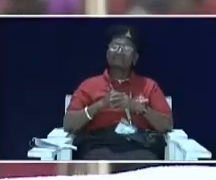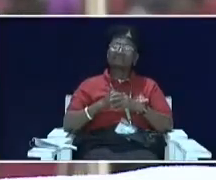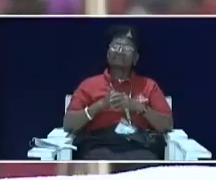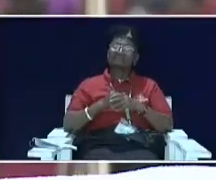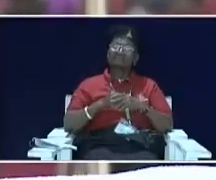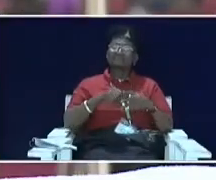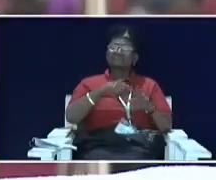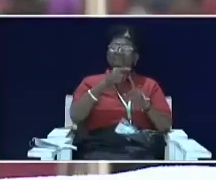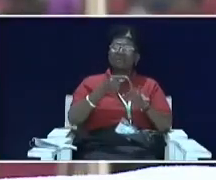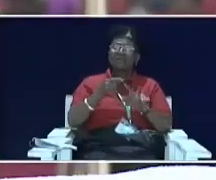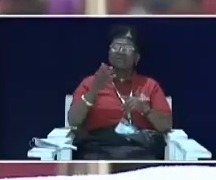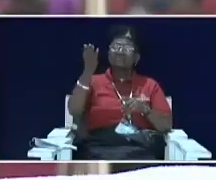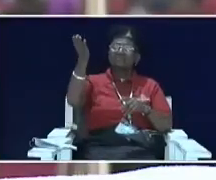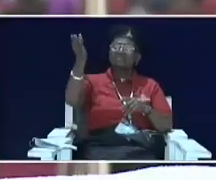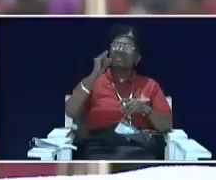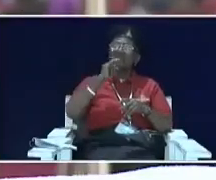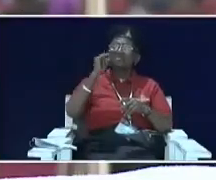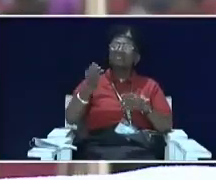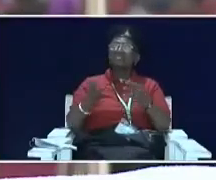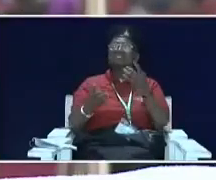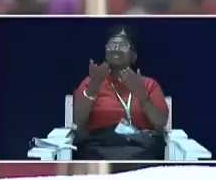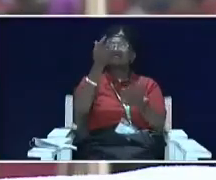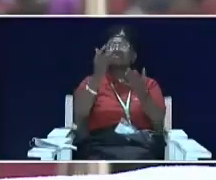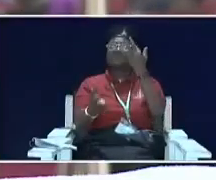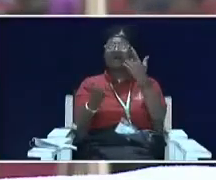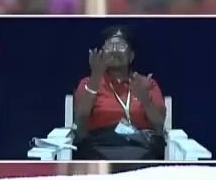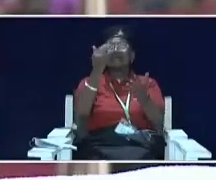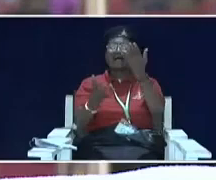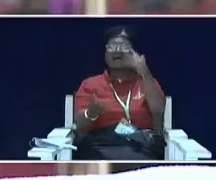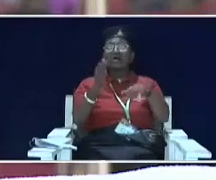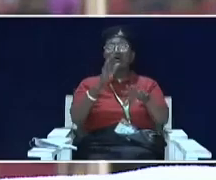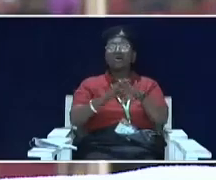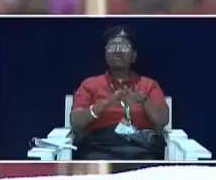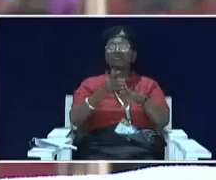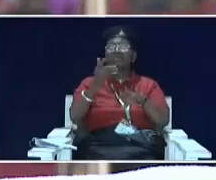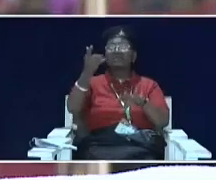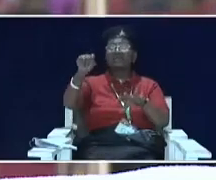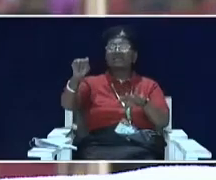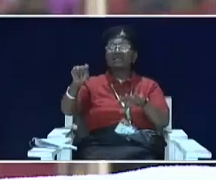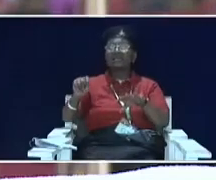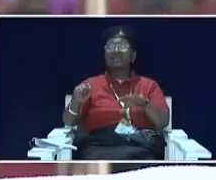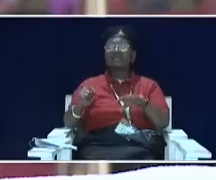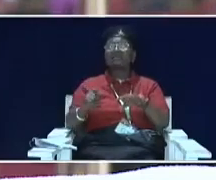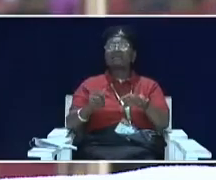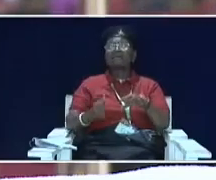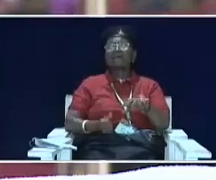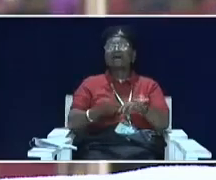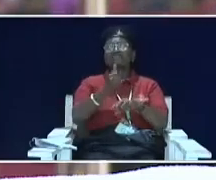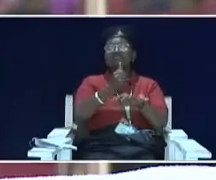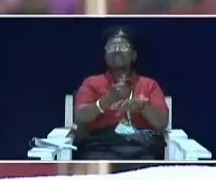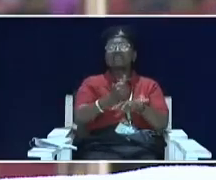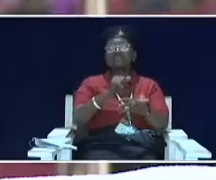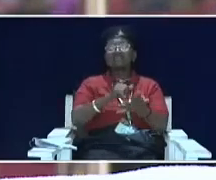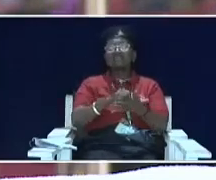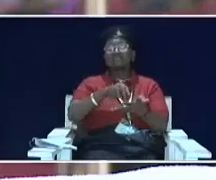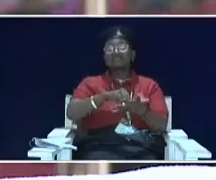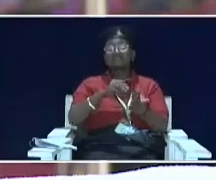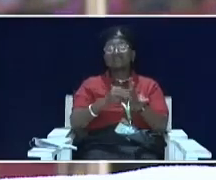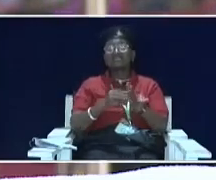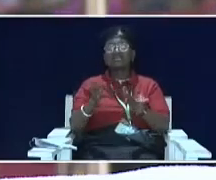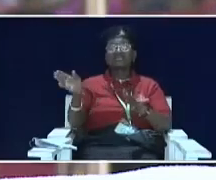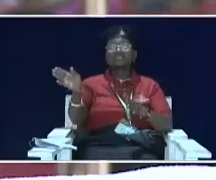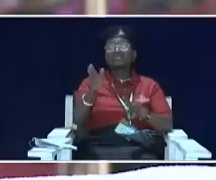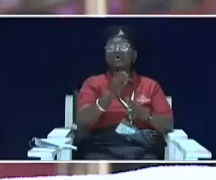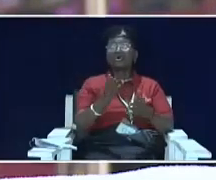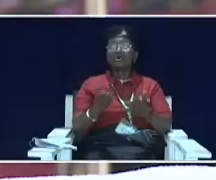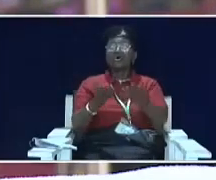When there is fire on the mountain, it means your offering has been accepted. It means